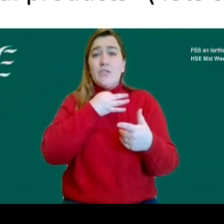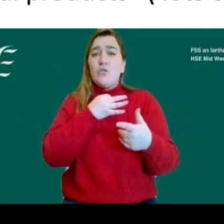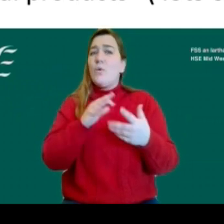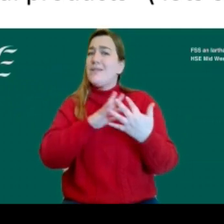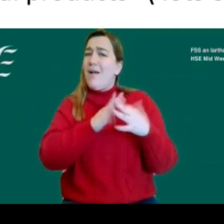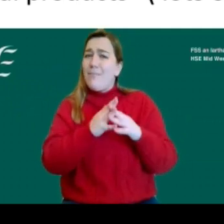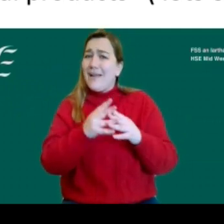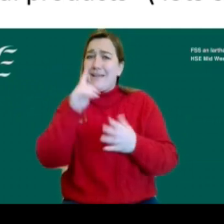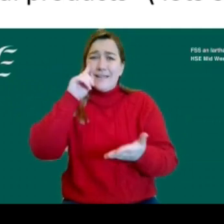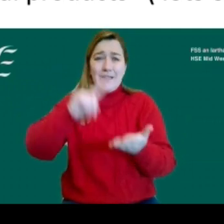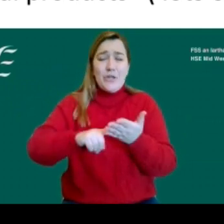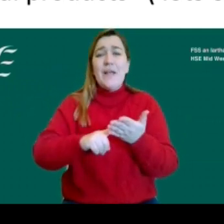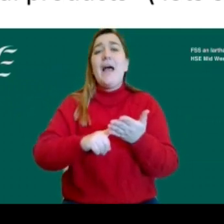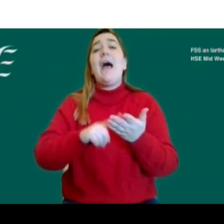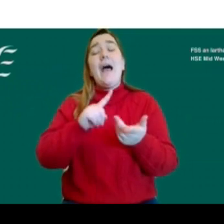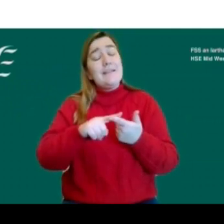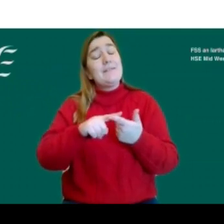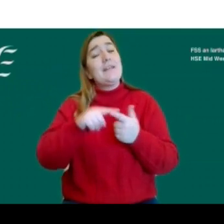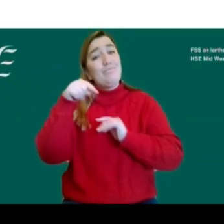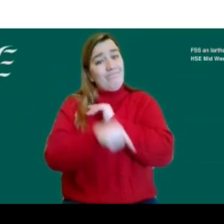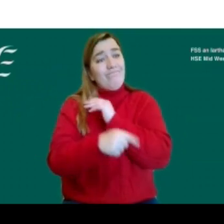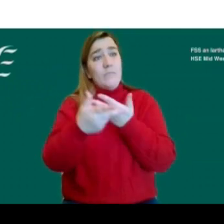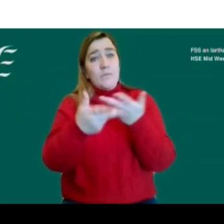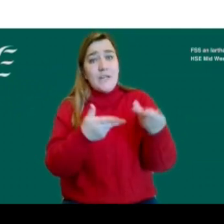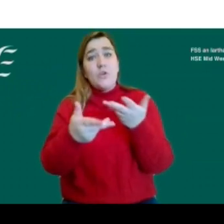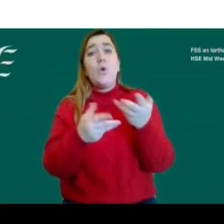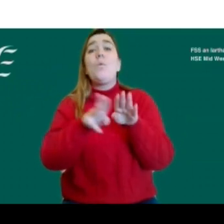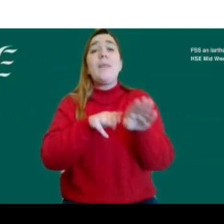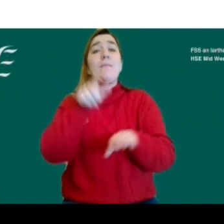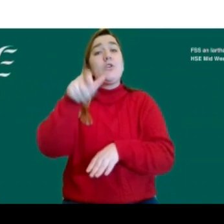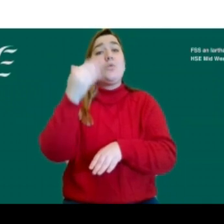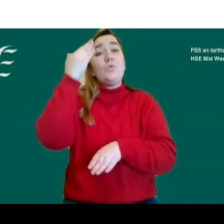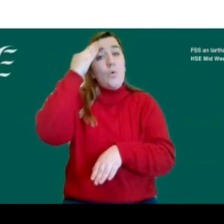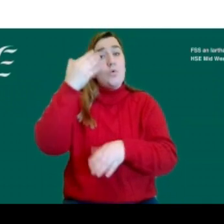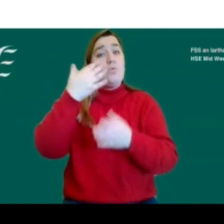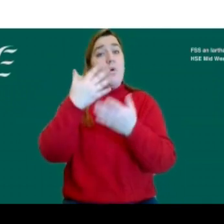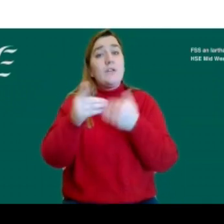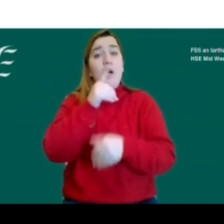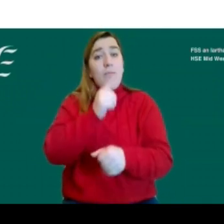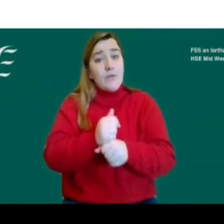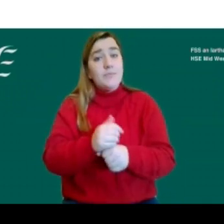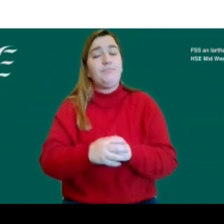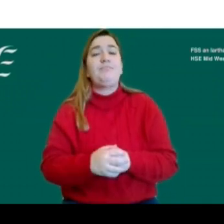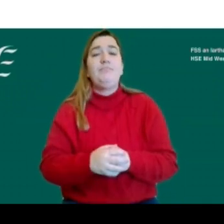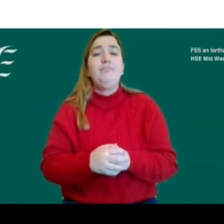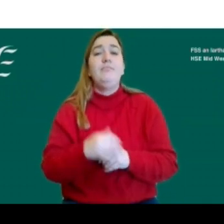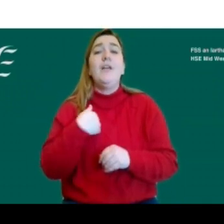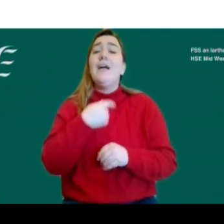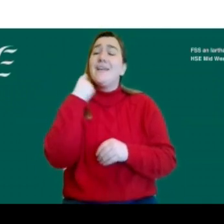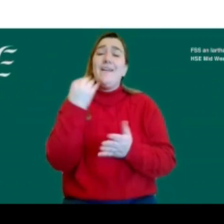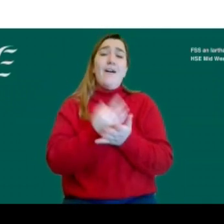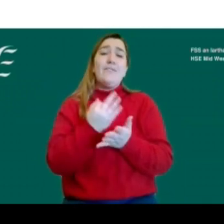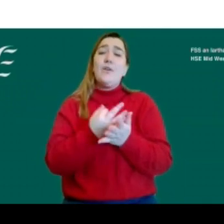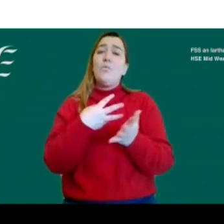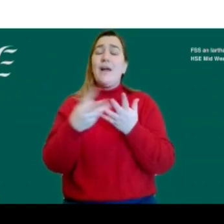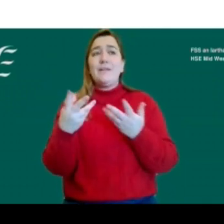complex decision and sometimes a complex conversation that you need to have someone who knows what they're talking about. I say in practice when you're